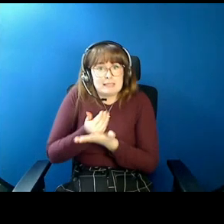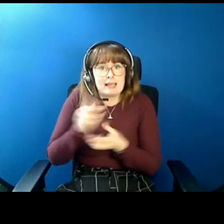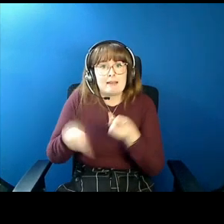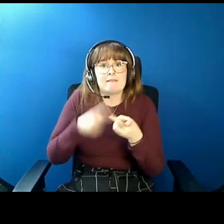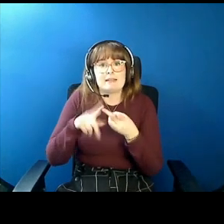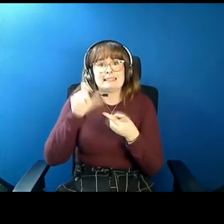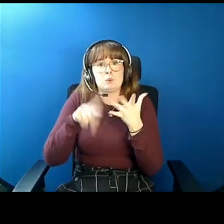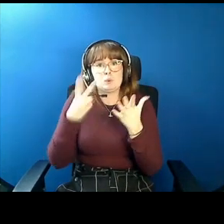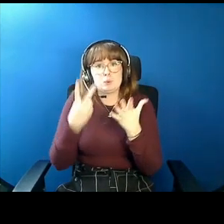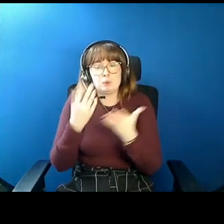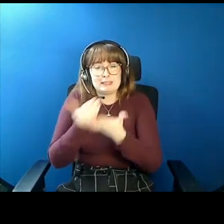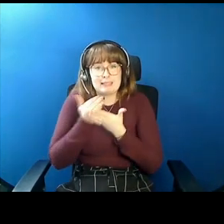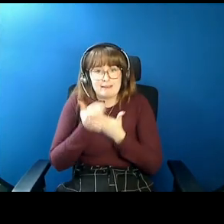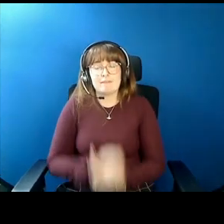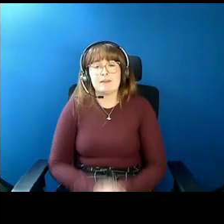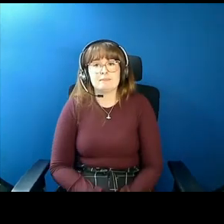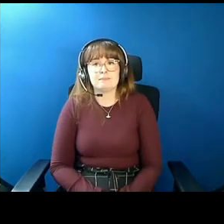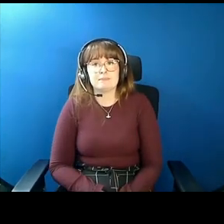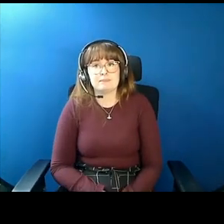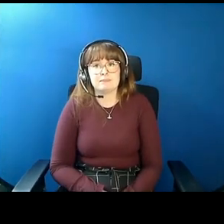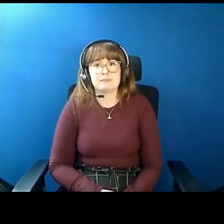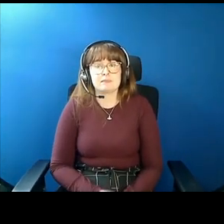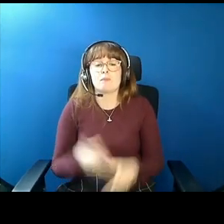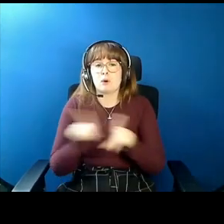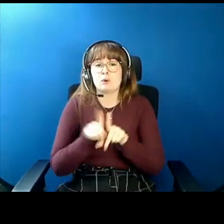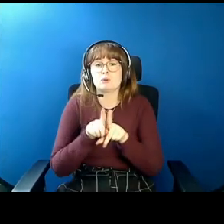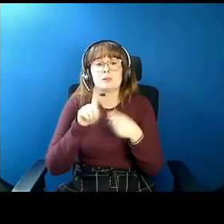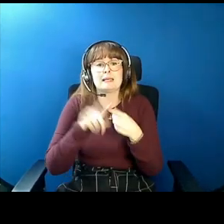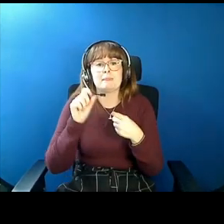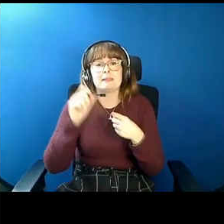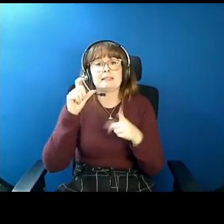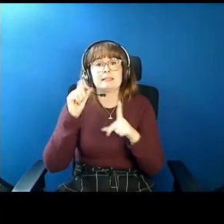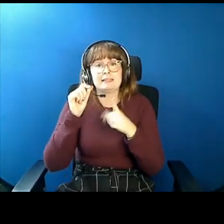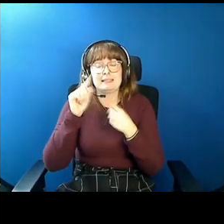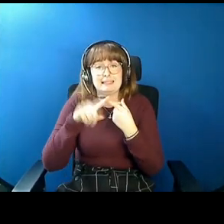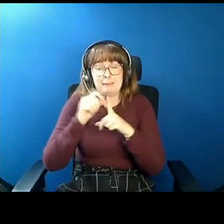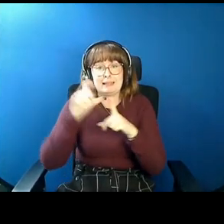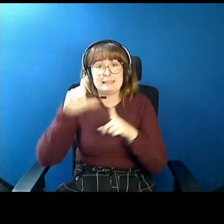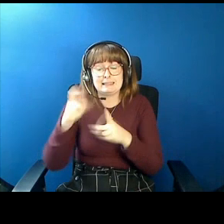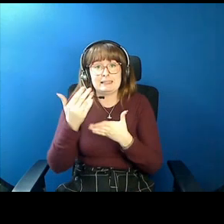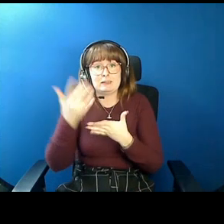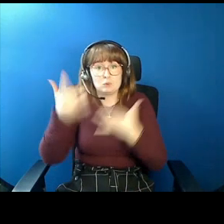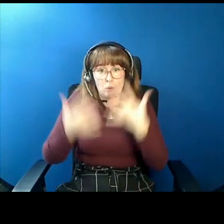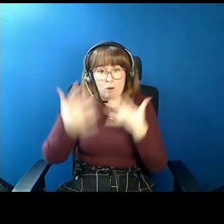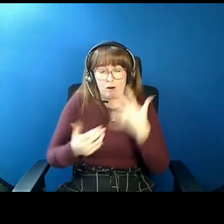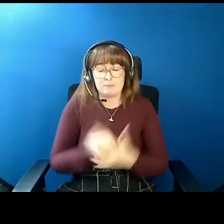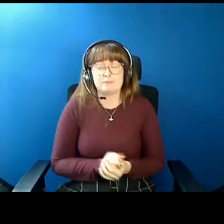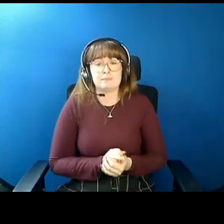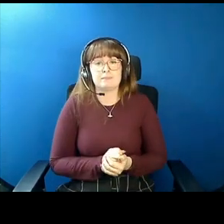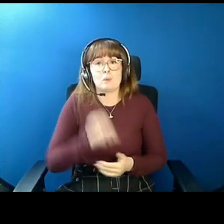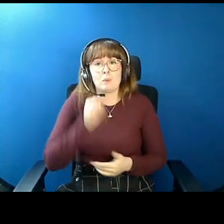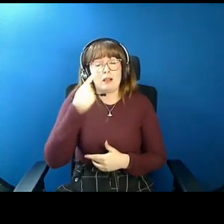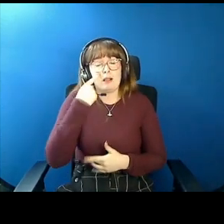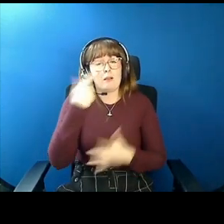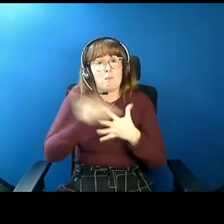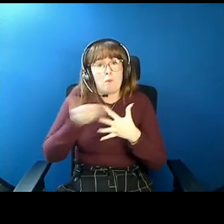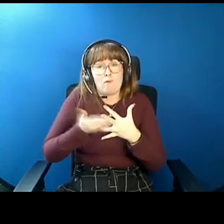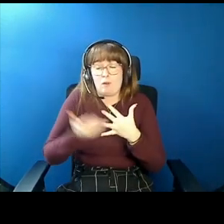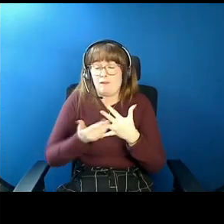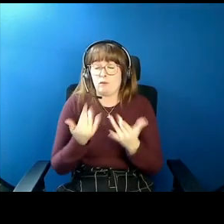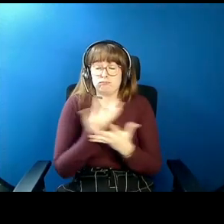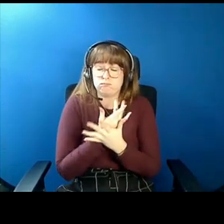fuel bill savings, as well as the EPC score improvement. Pete is capable of processing portfolios of hundreds of thousands of properties,